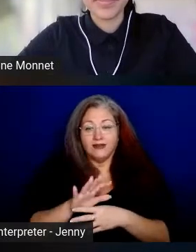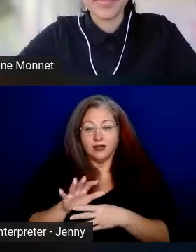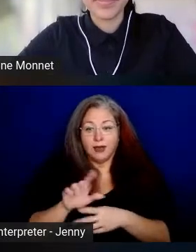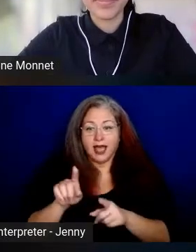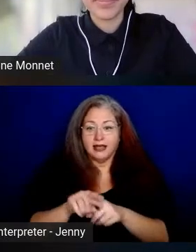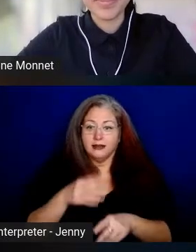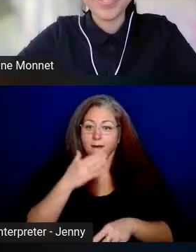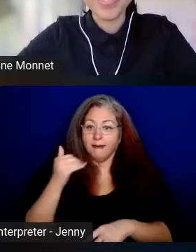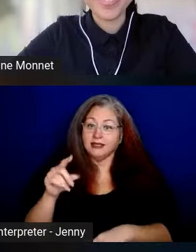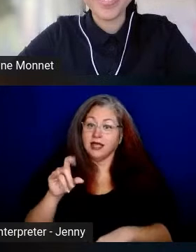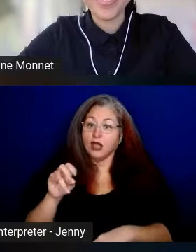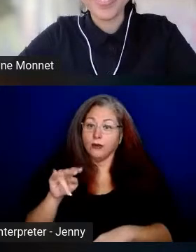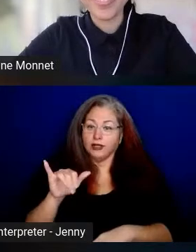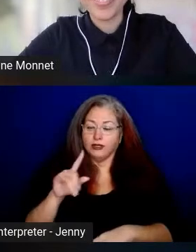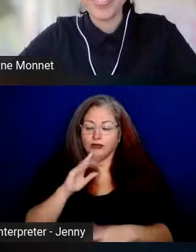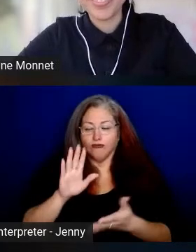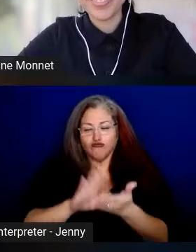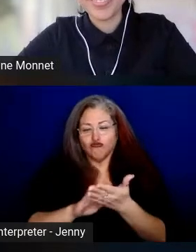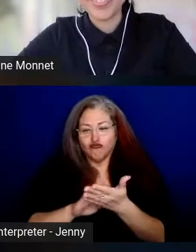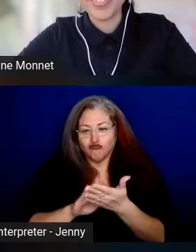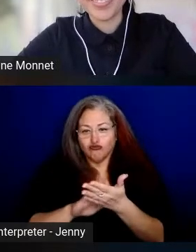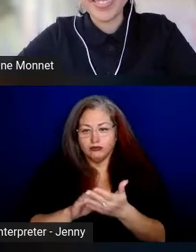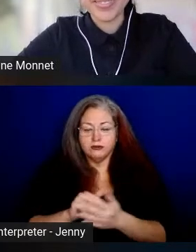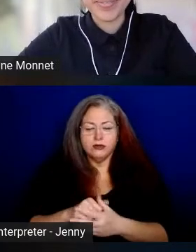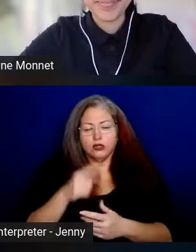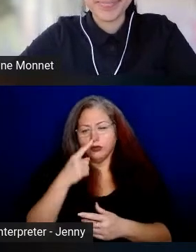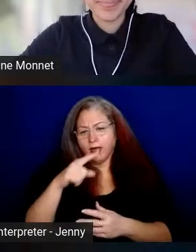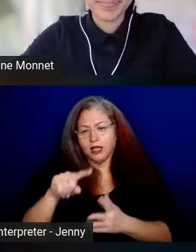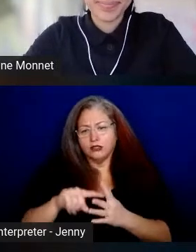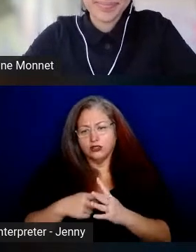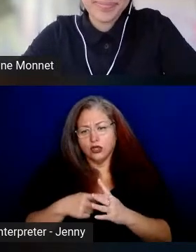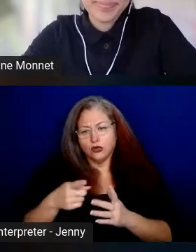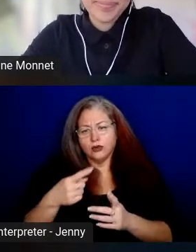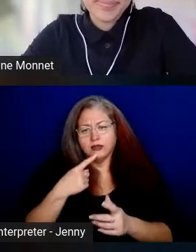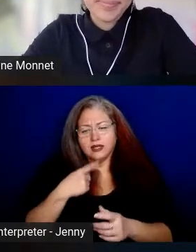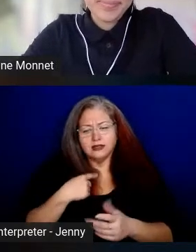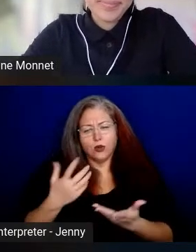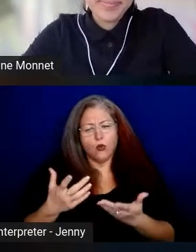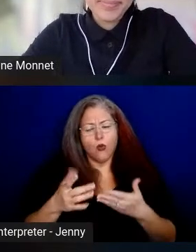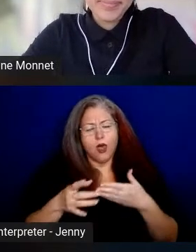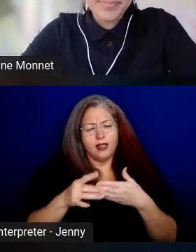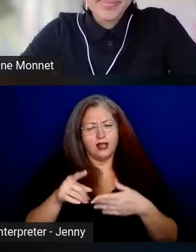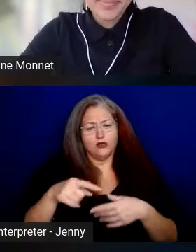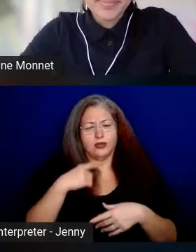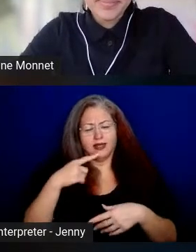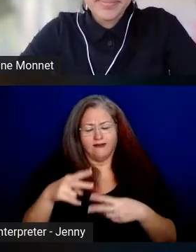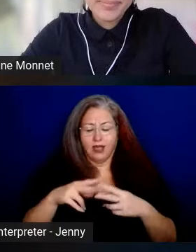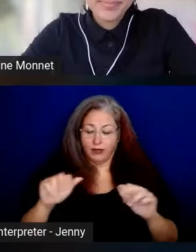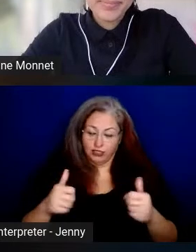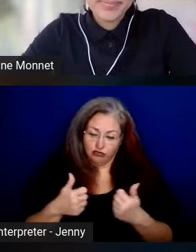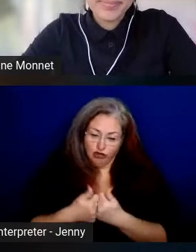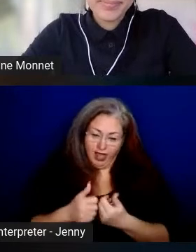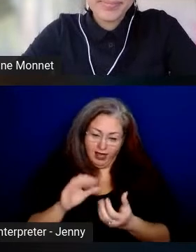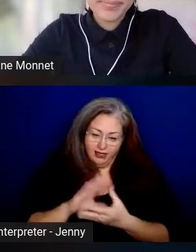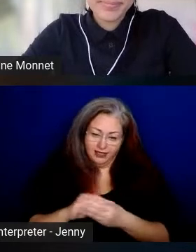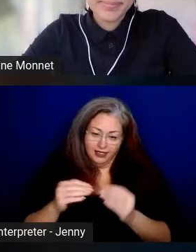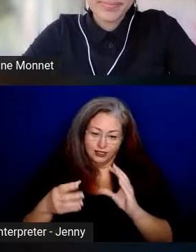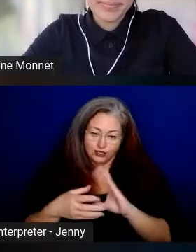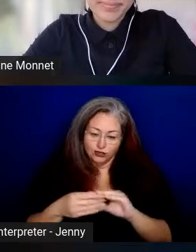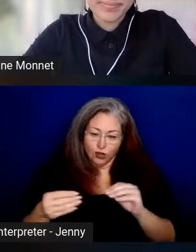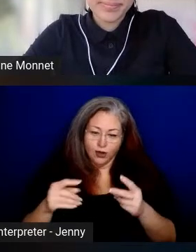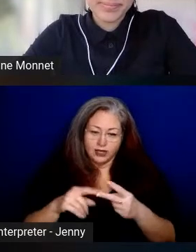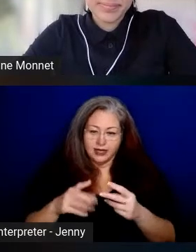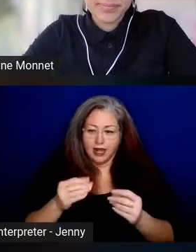shout out to that sister festival. Can you start by telling us what drew you to tell these really challenging stories that you've brought us and through